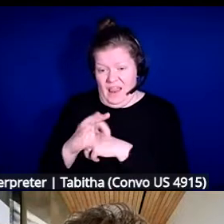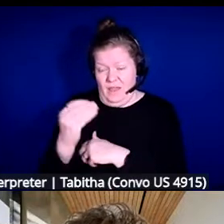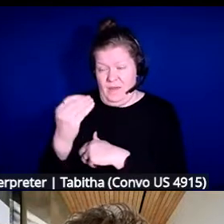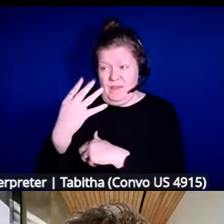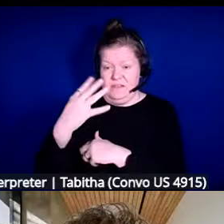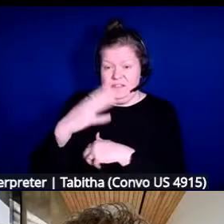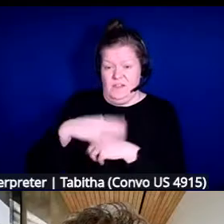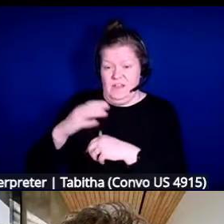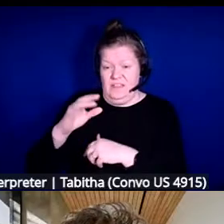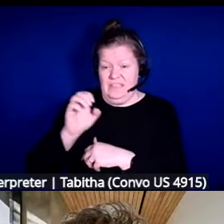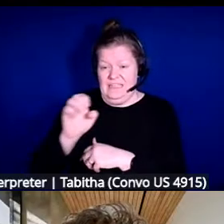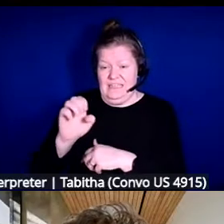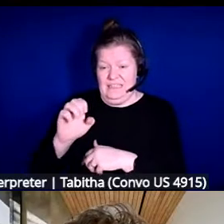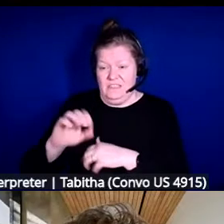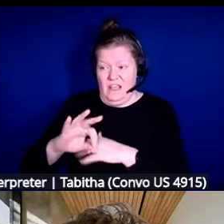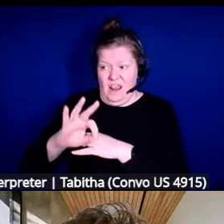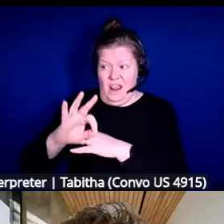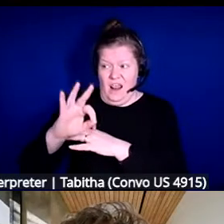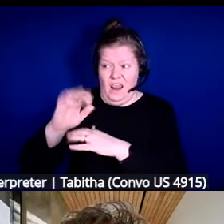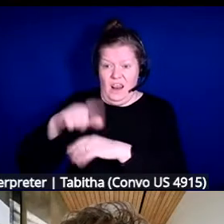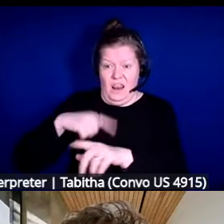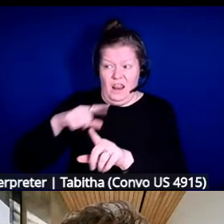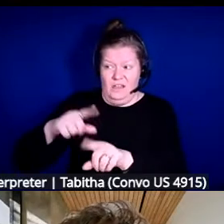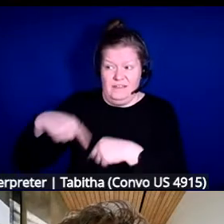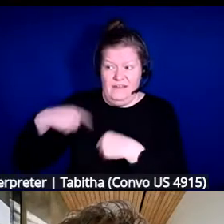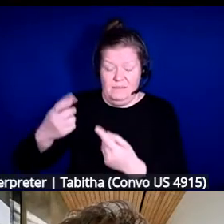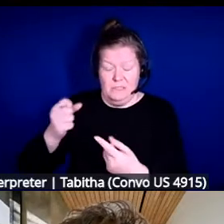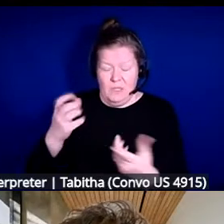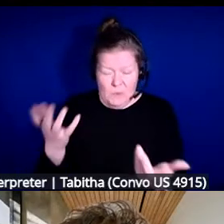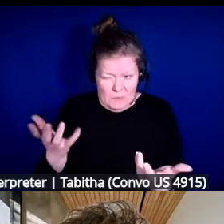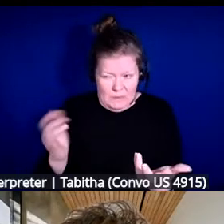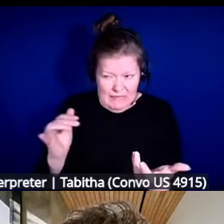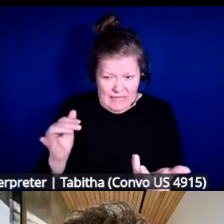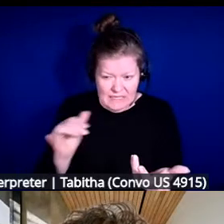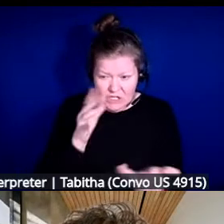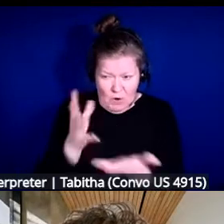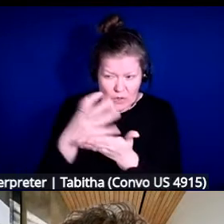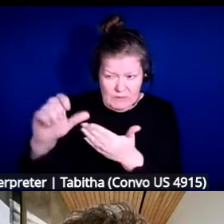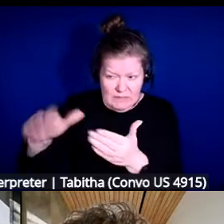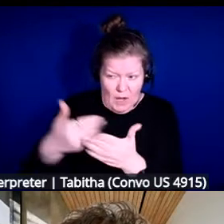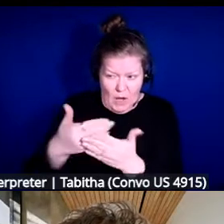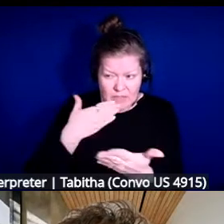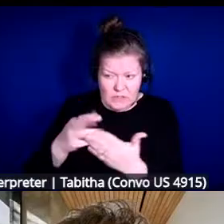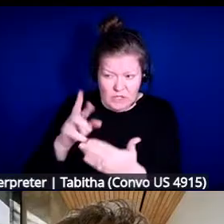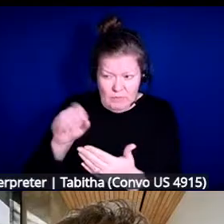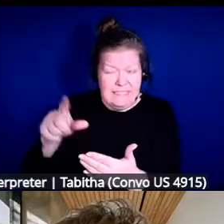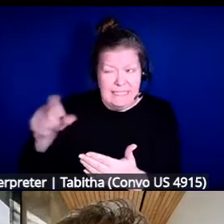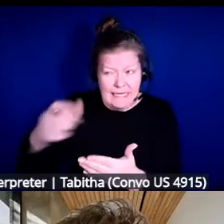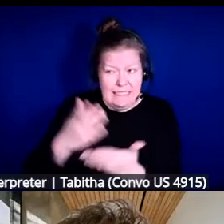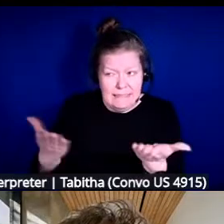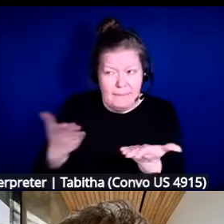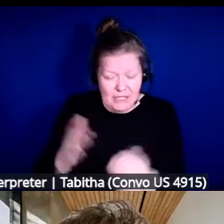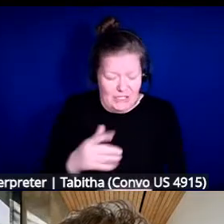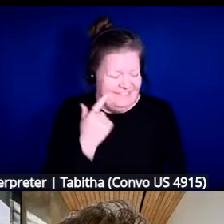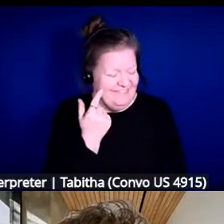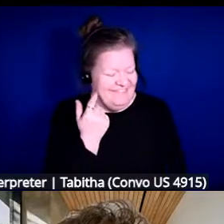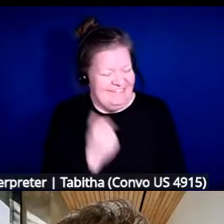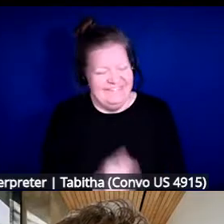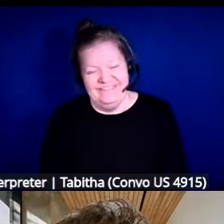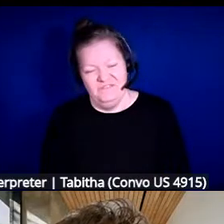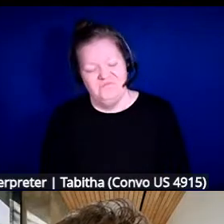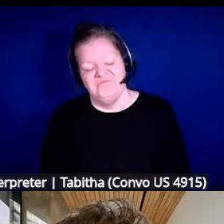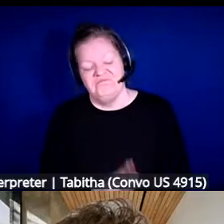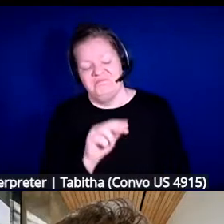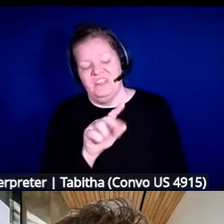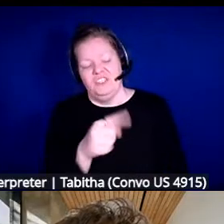on the East Coast for hours. So like, don't use up all those good rays yet. I need some of them. Nah, it's